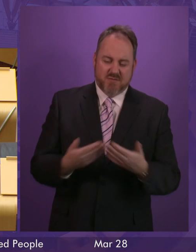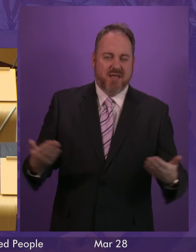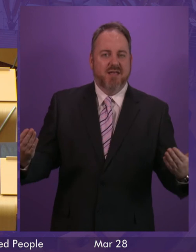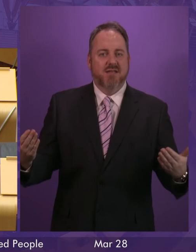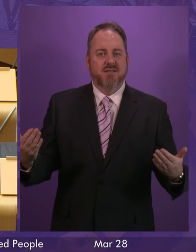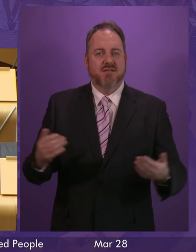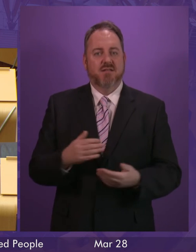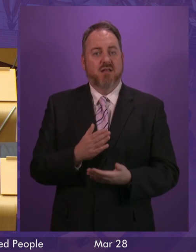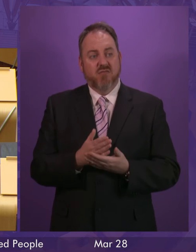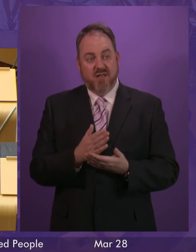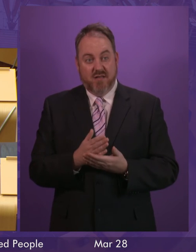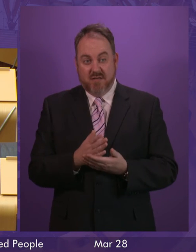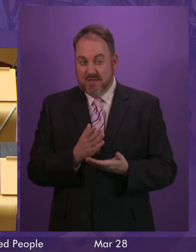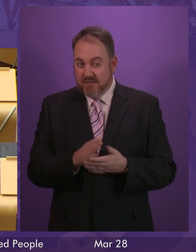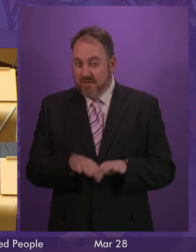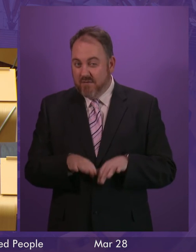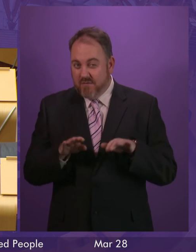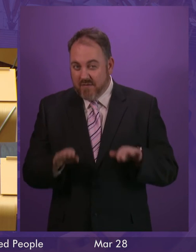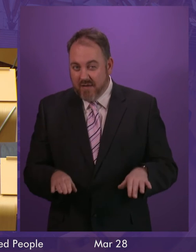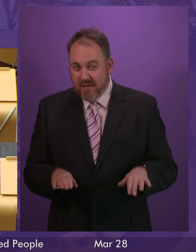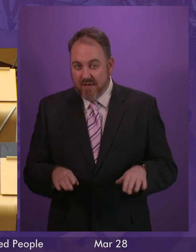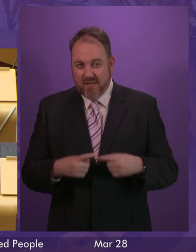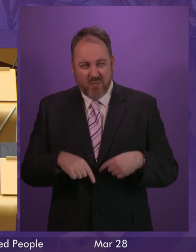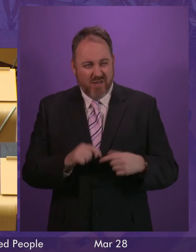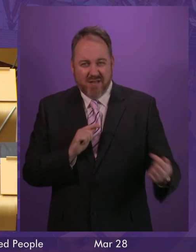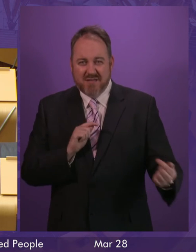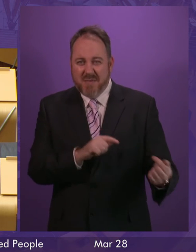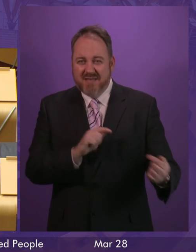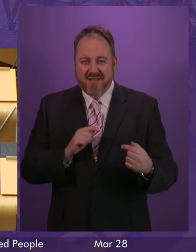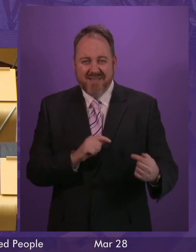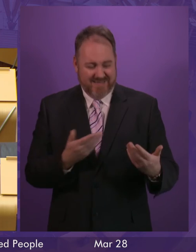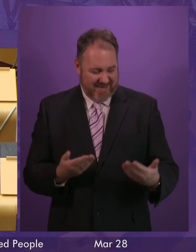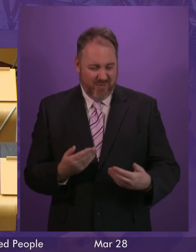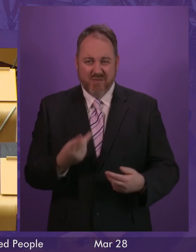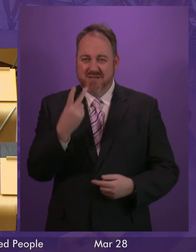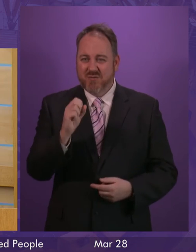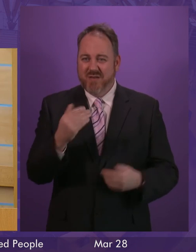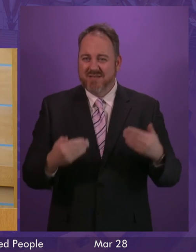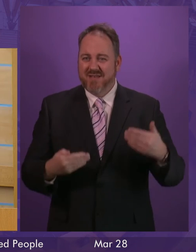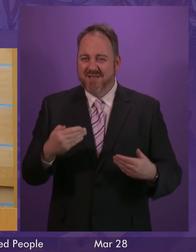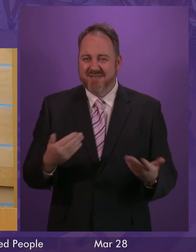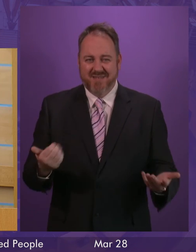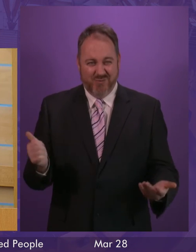officer, is it reasonable that we even have to debate this in 2019? Thank you.